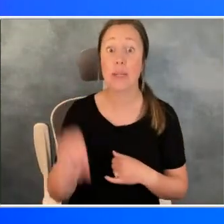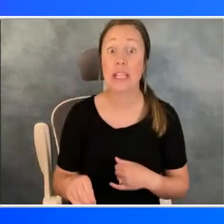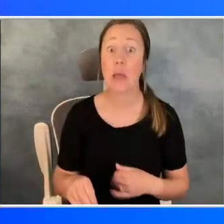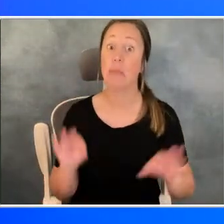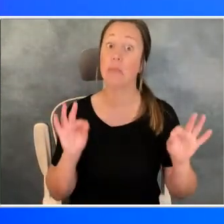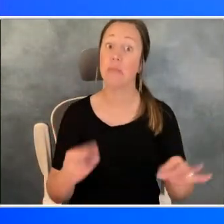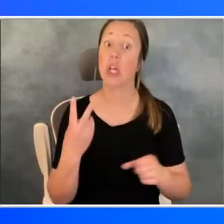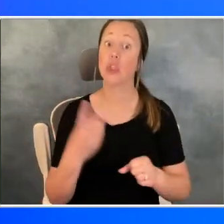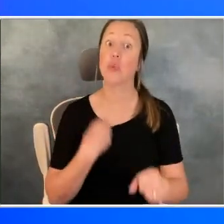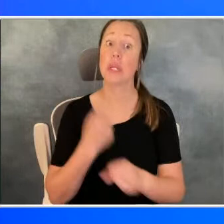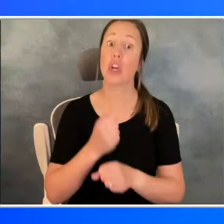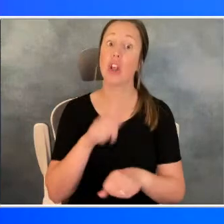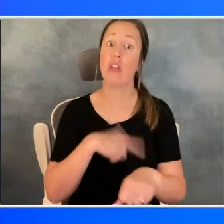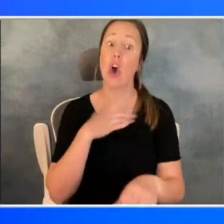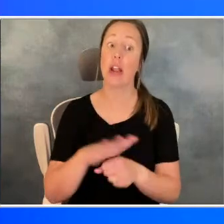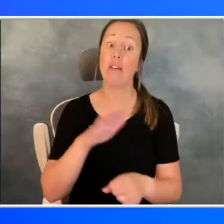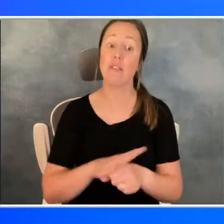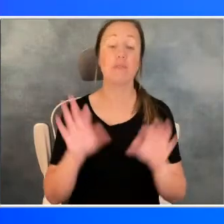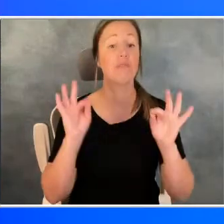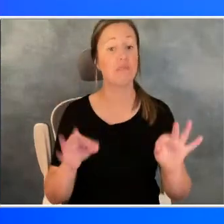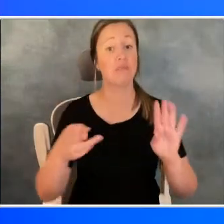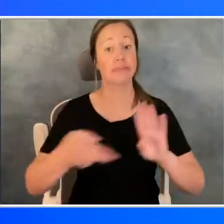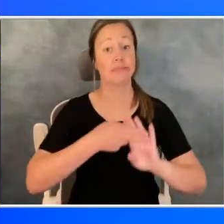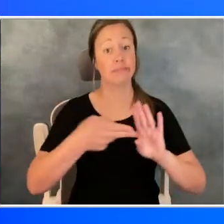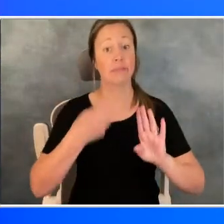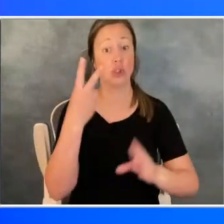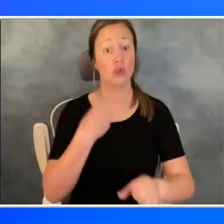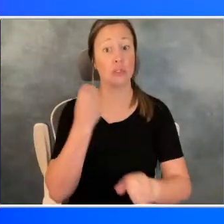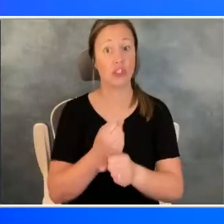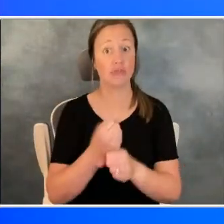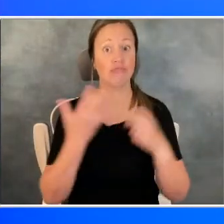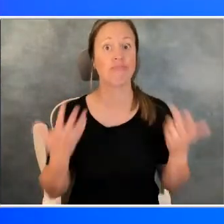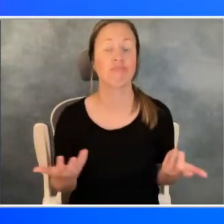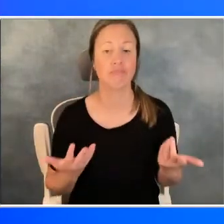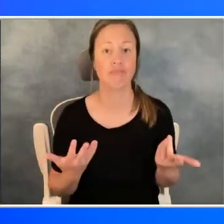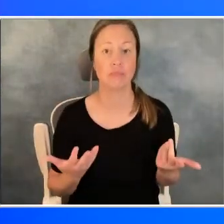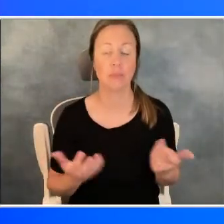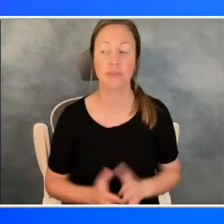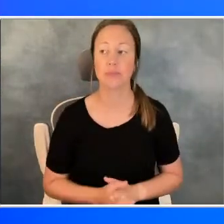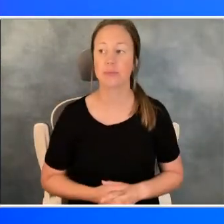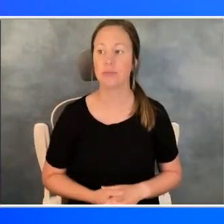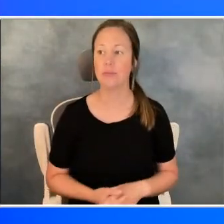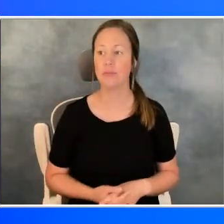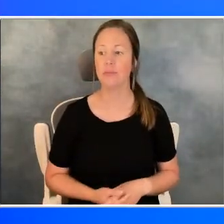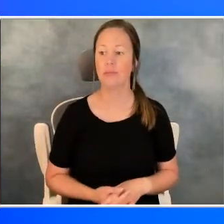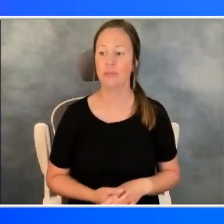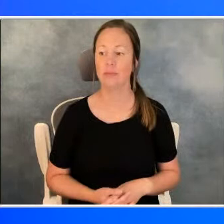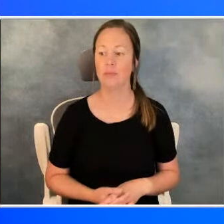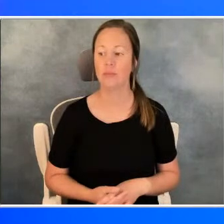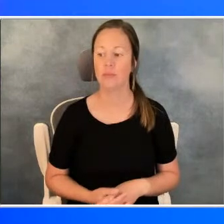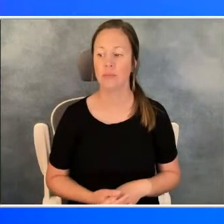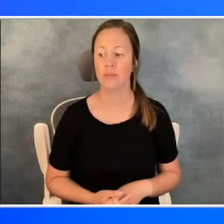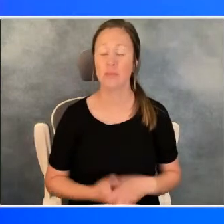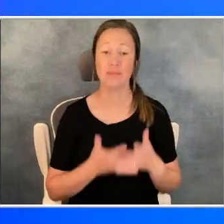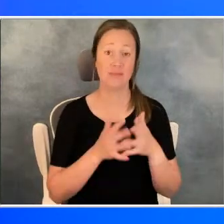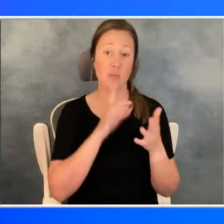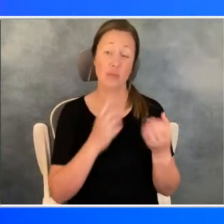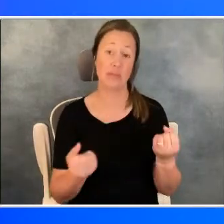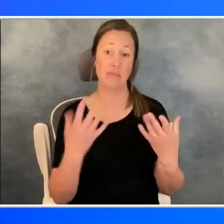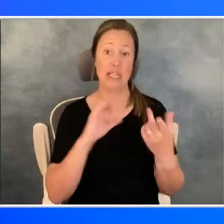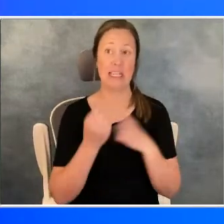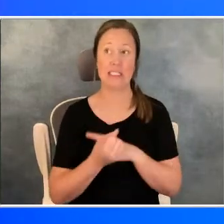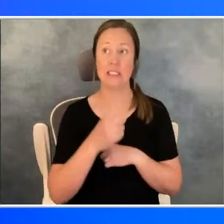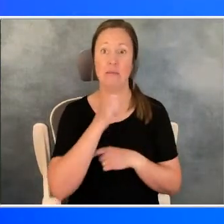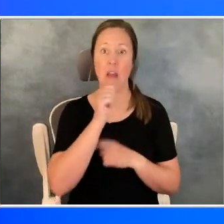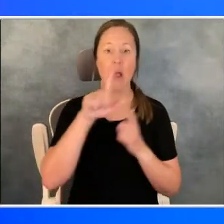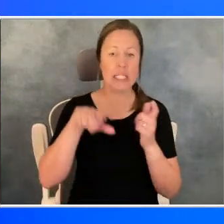enough. We know it's good, so we're going to put a 2-year expiration date on it. So there are, in many cases, not specific studies.